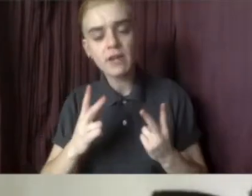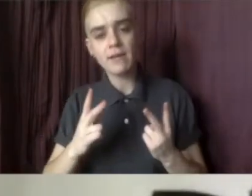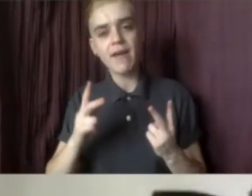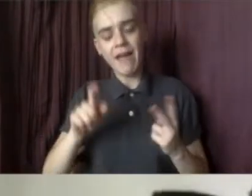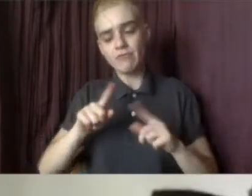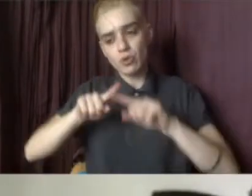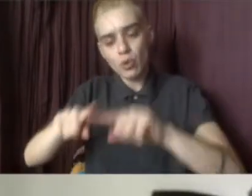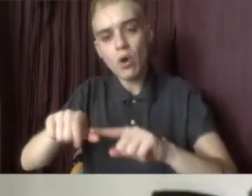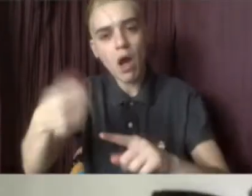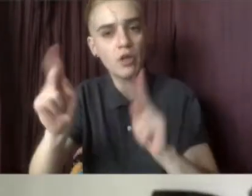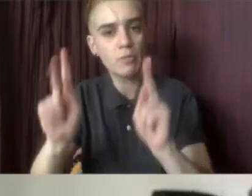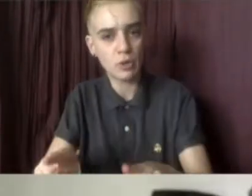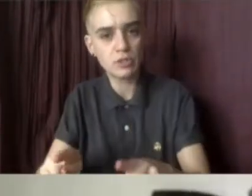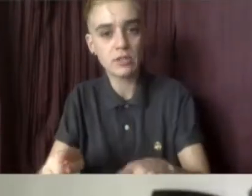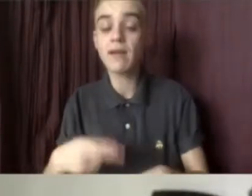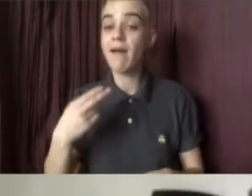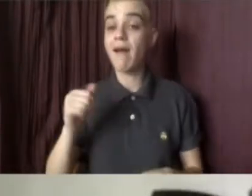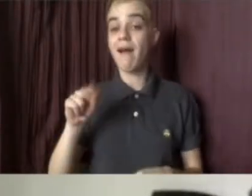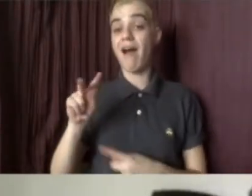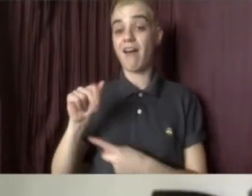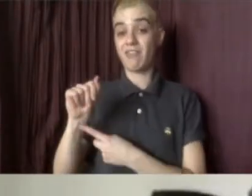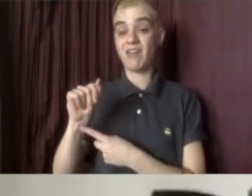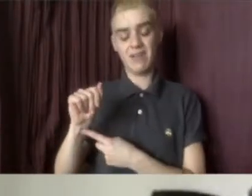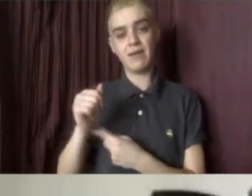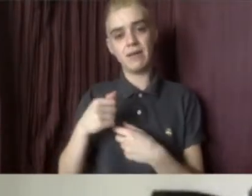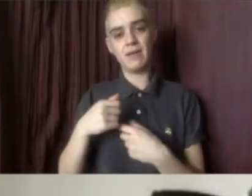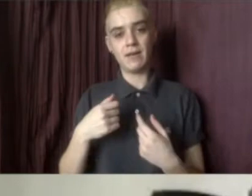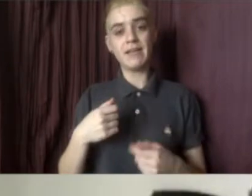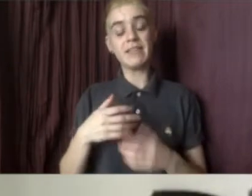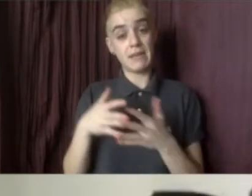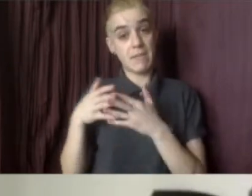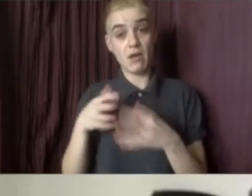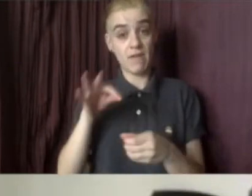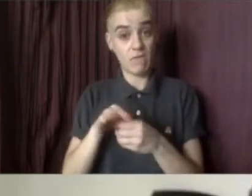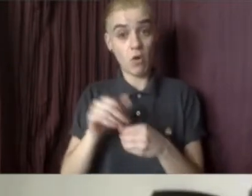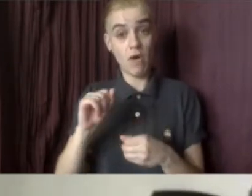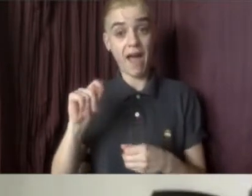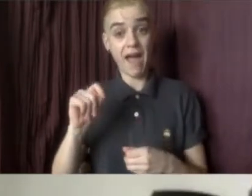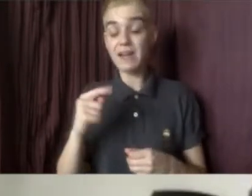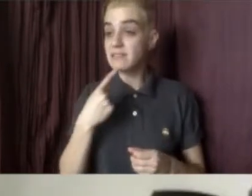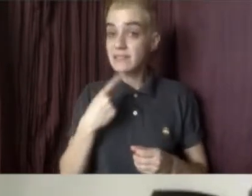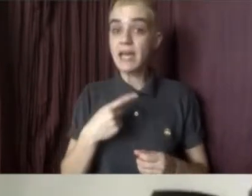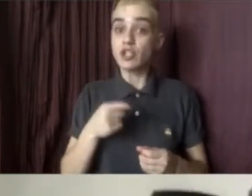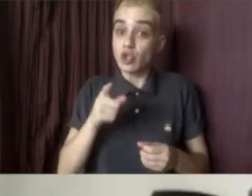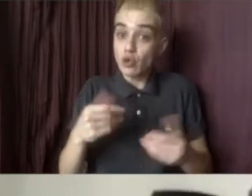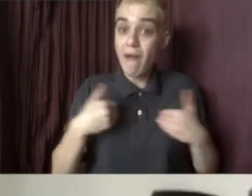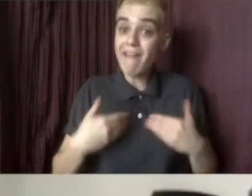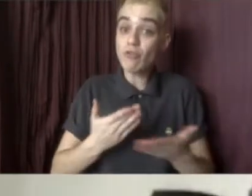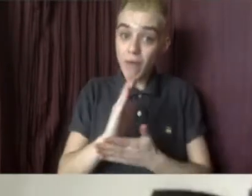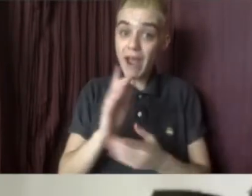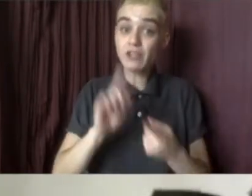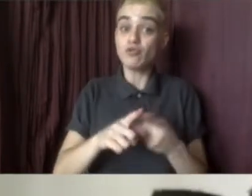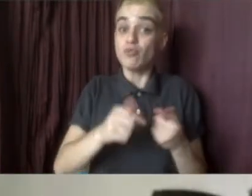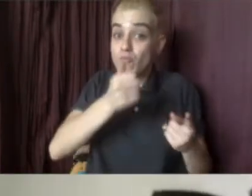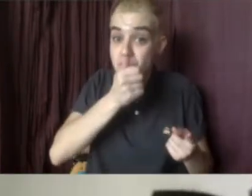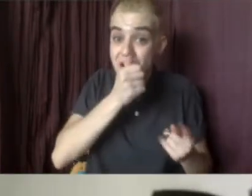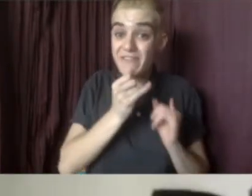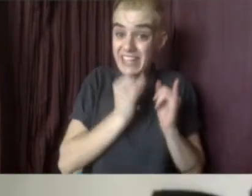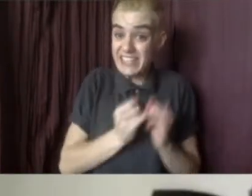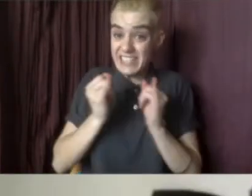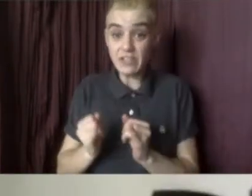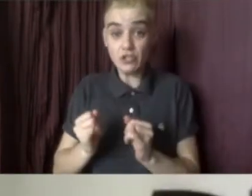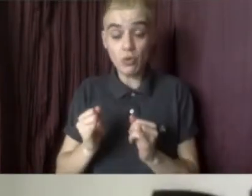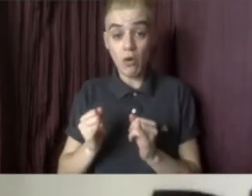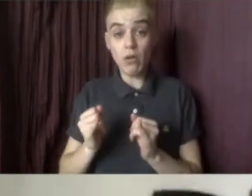who are blind and low vision don't get that. So that's why when people are all like mail-in ballot is the greatest thing in the world, it is not